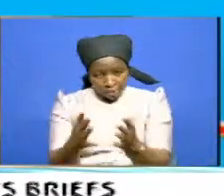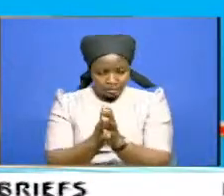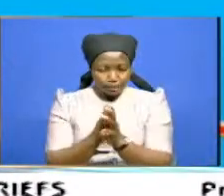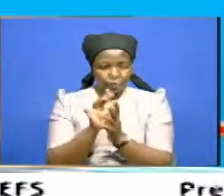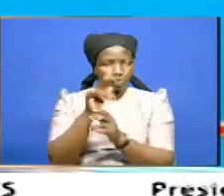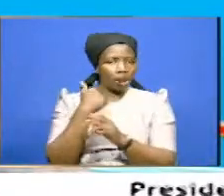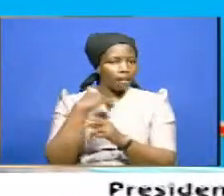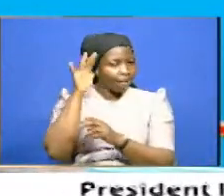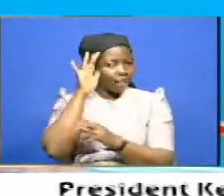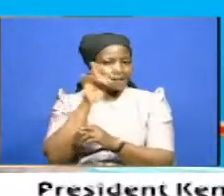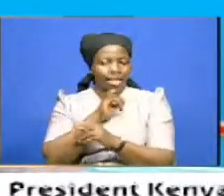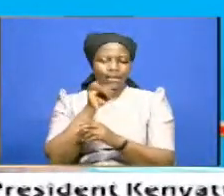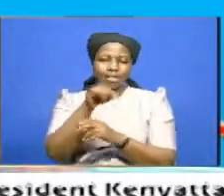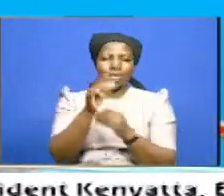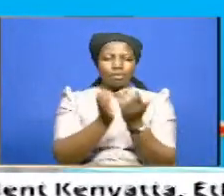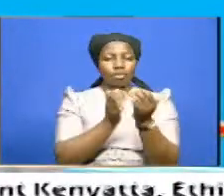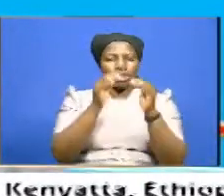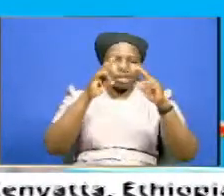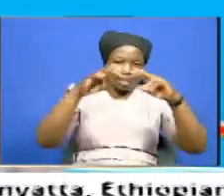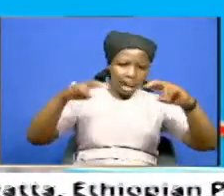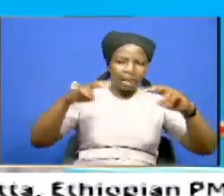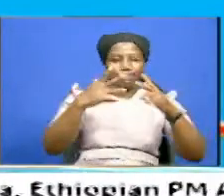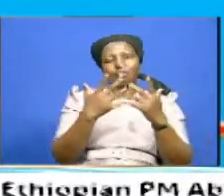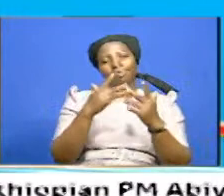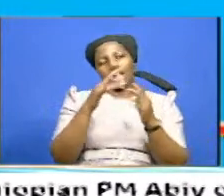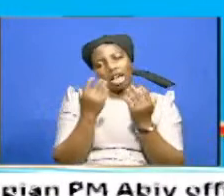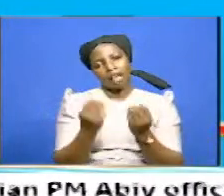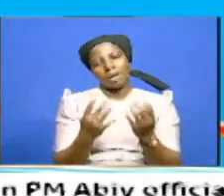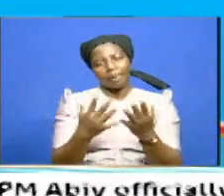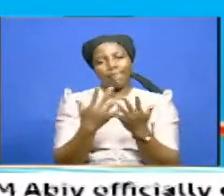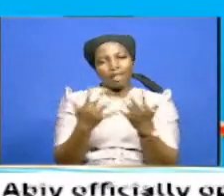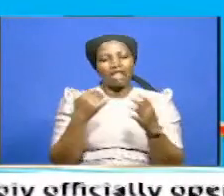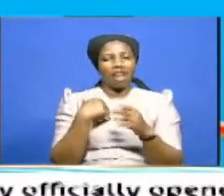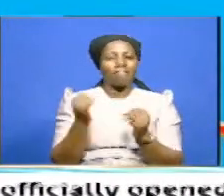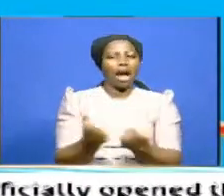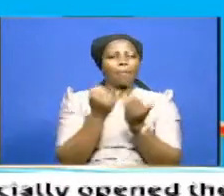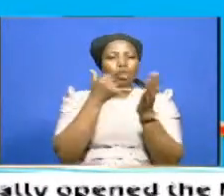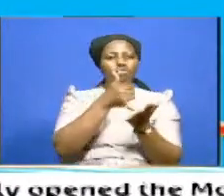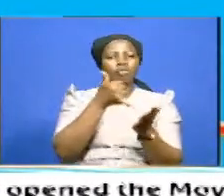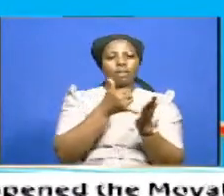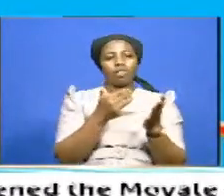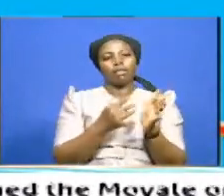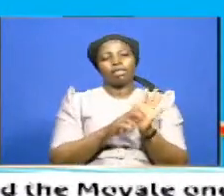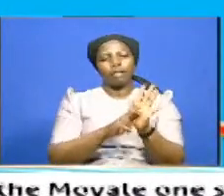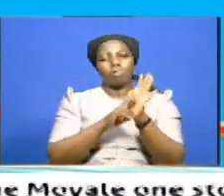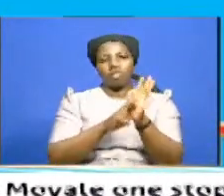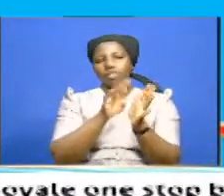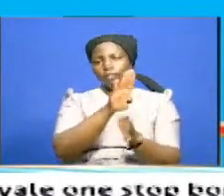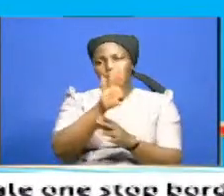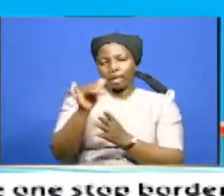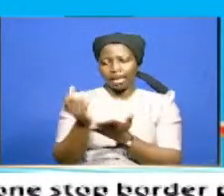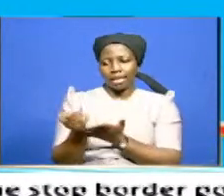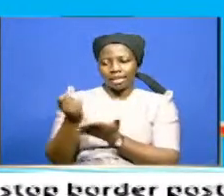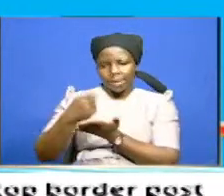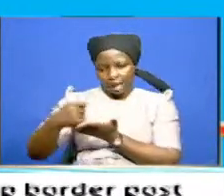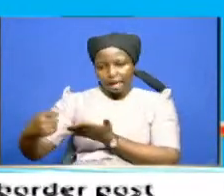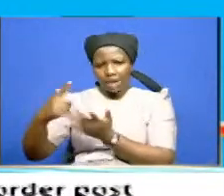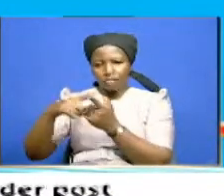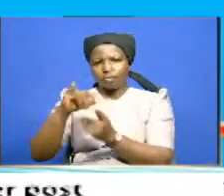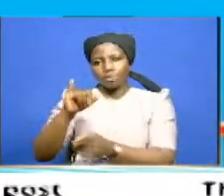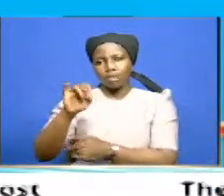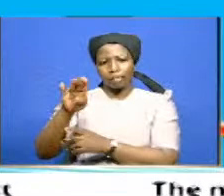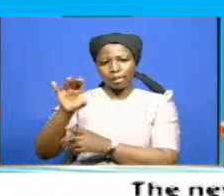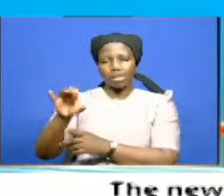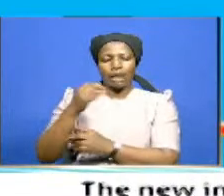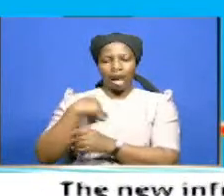Biz Check. A lot is happening, including the presentation of BBI signatures to the IEBC. We are keeping tabs of that,